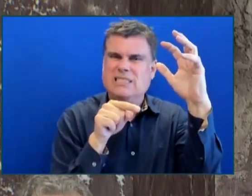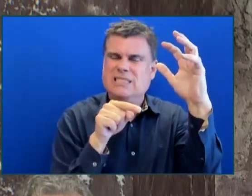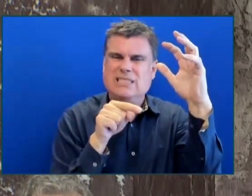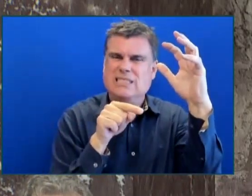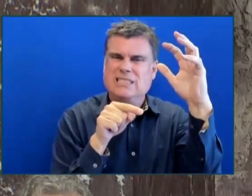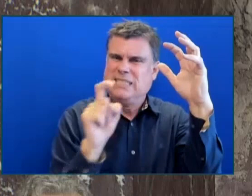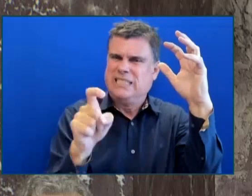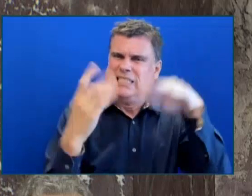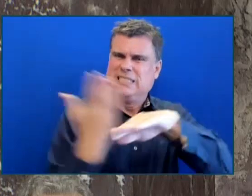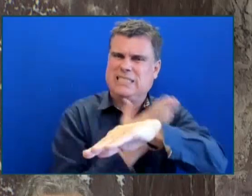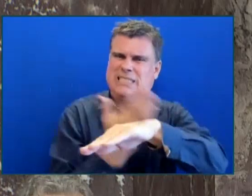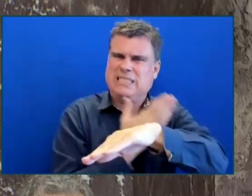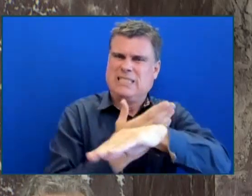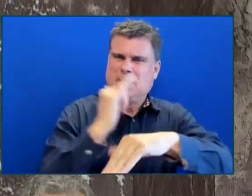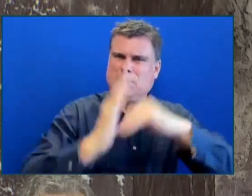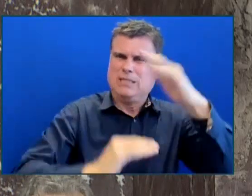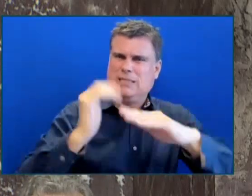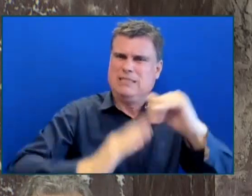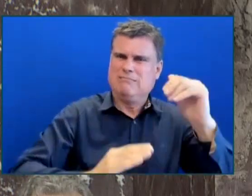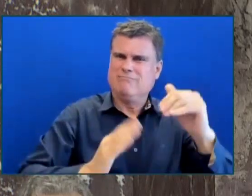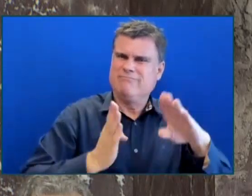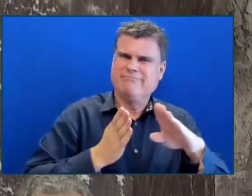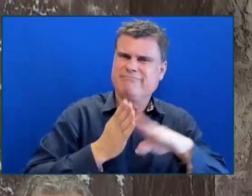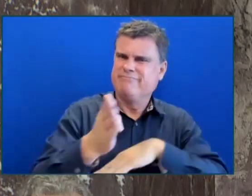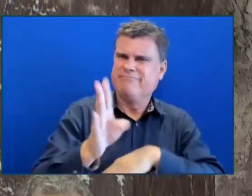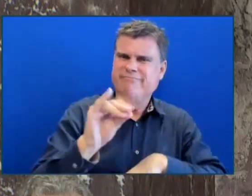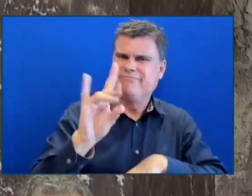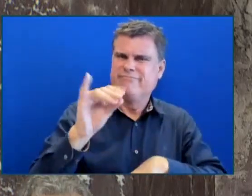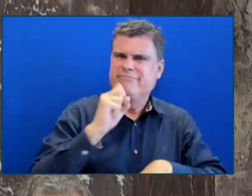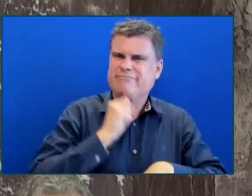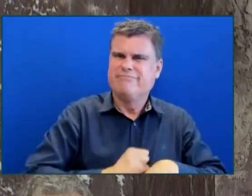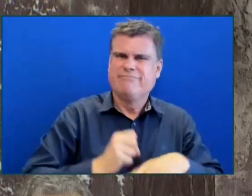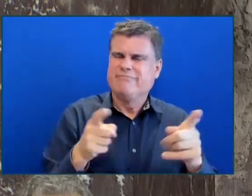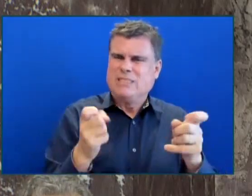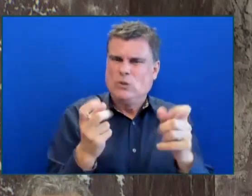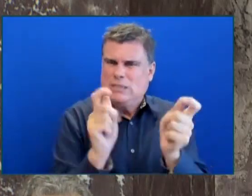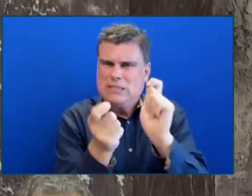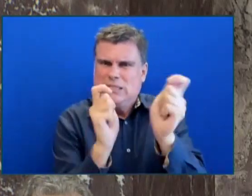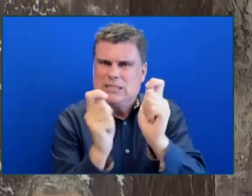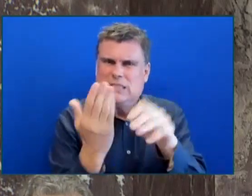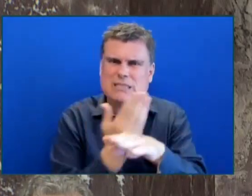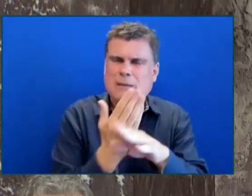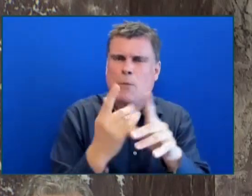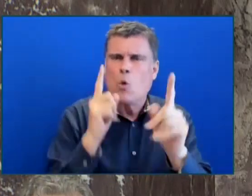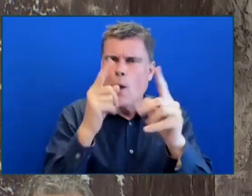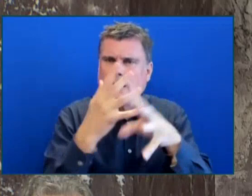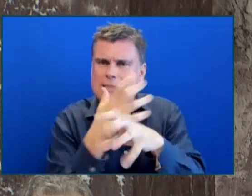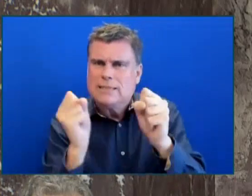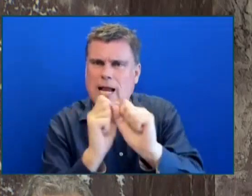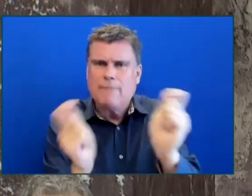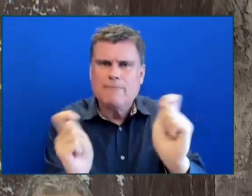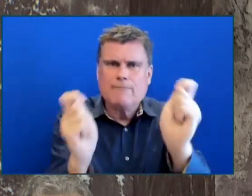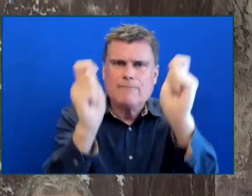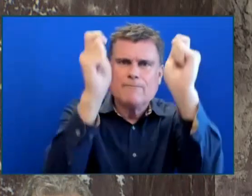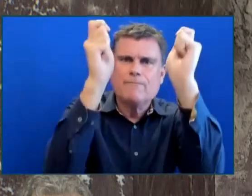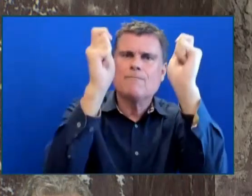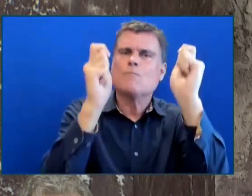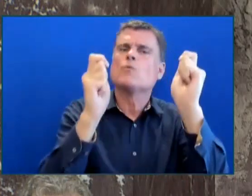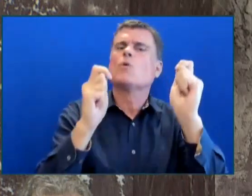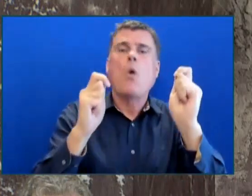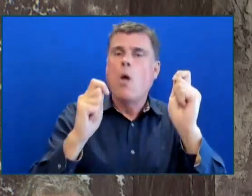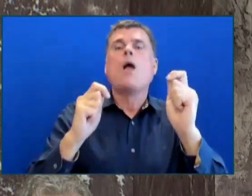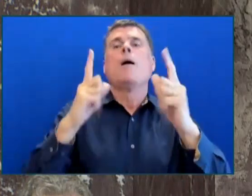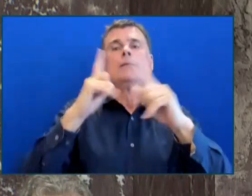not only to maintain the existing stock, but to also build additional units, Honourable Speaker. Now, the member talks